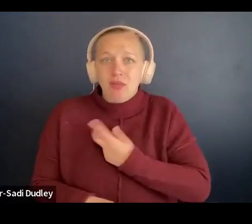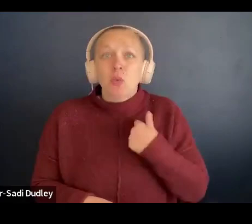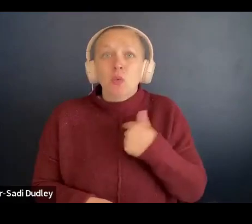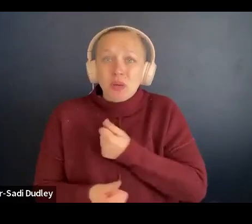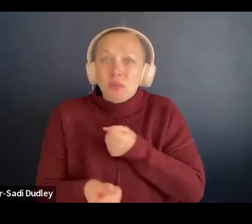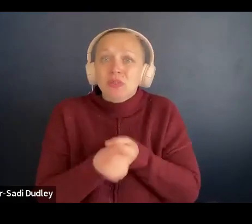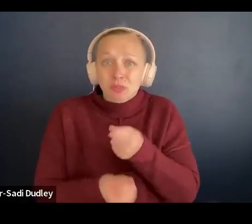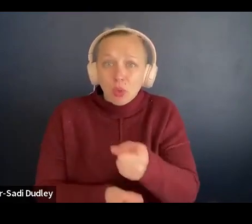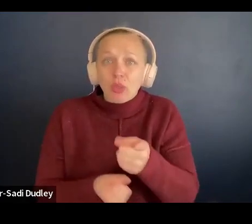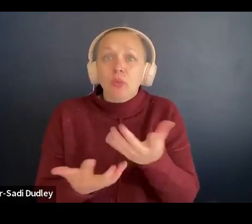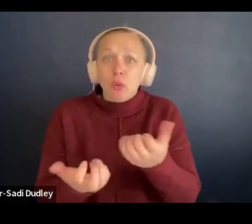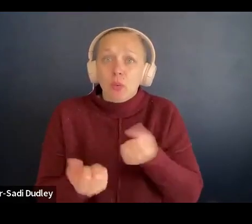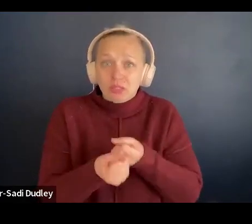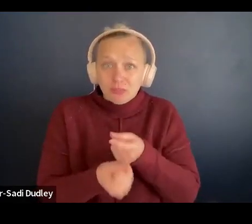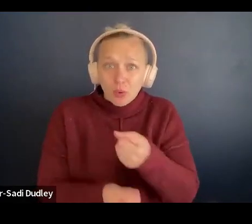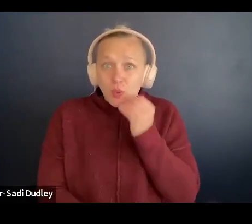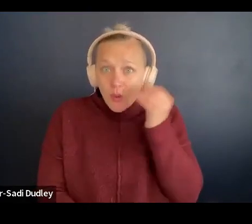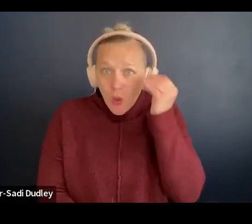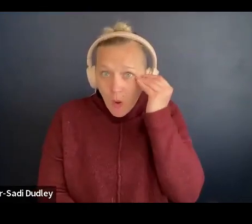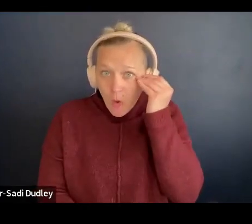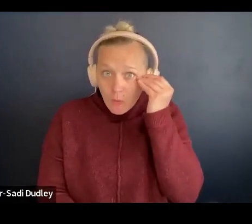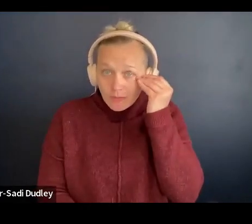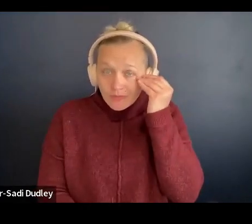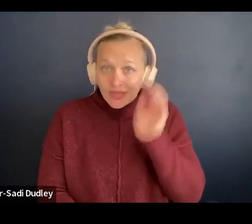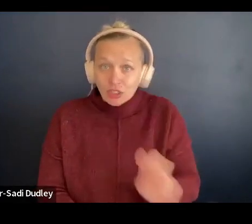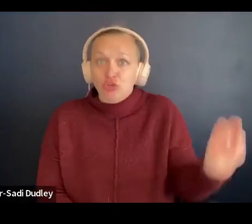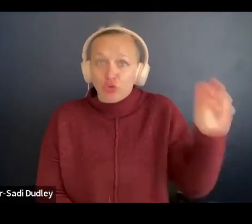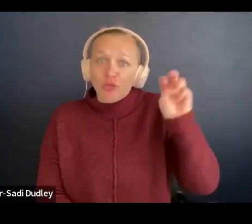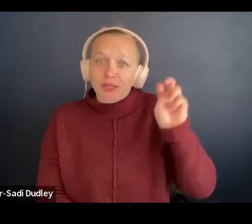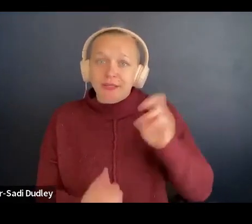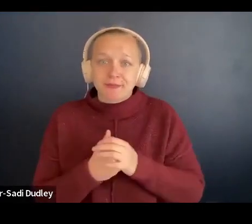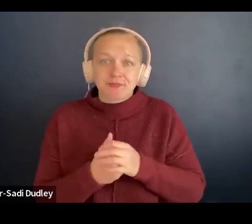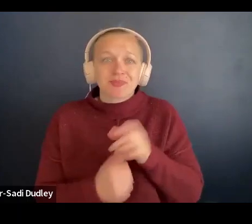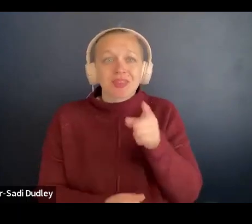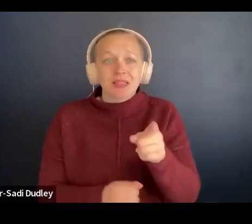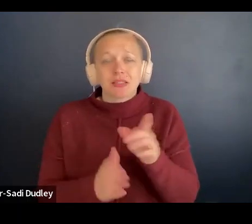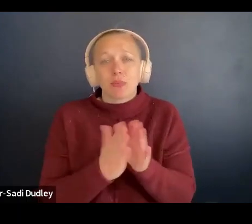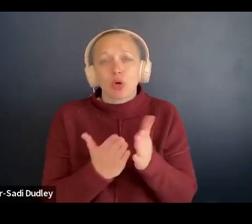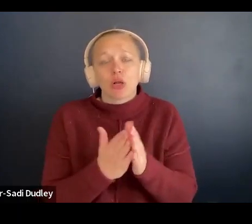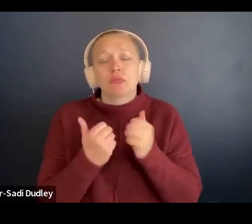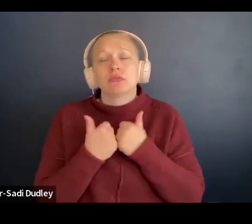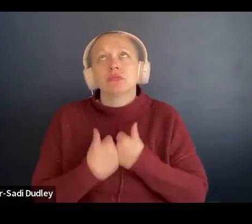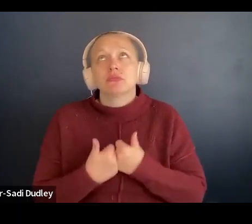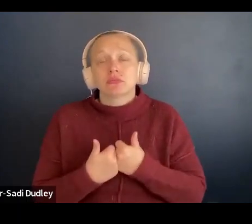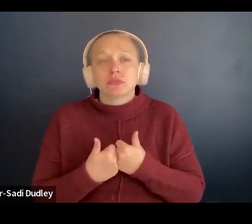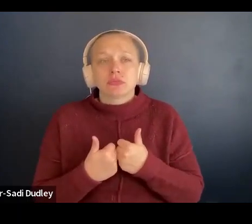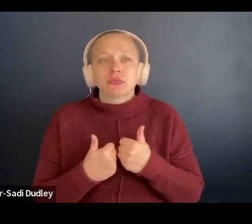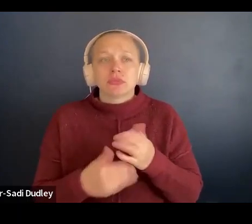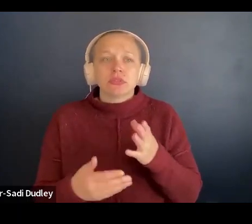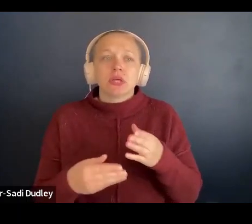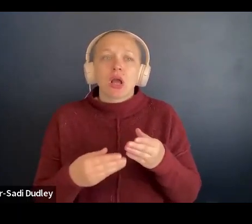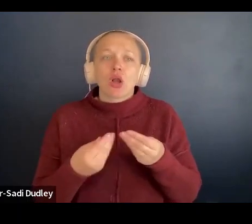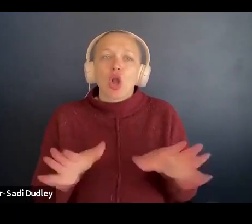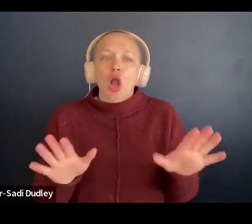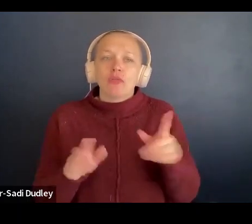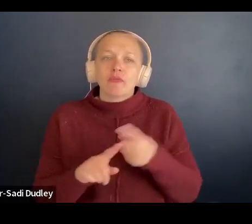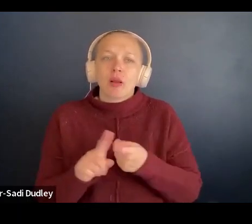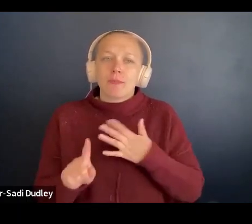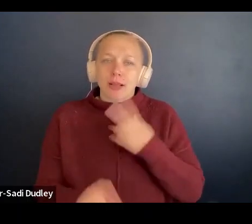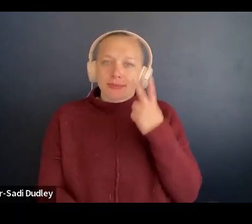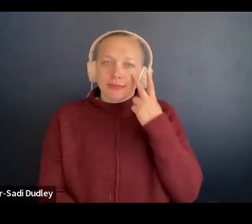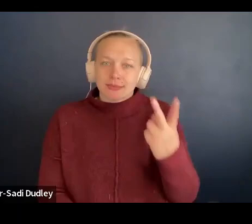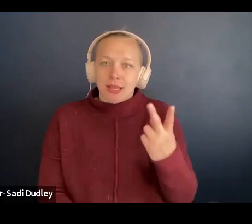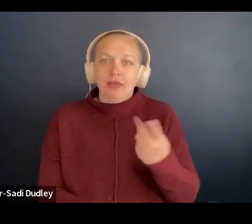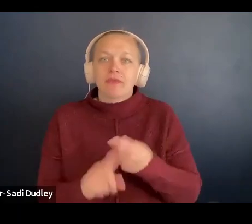you and hold your hand through the journey. Gone from My Sight, a wonderful book of books for end of life by Barbara Carnes. She's